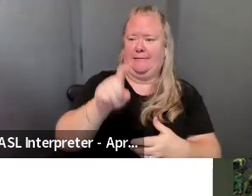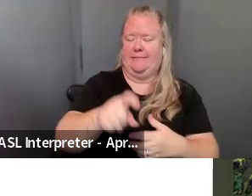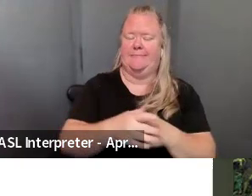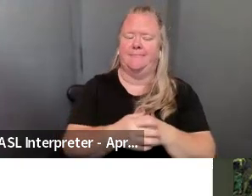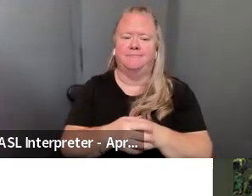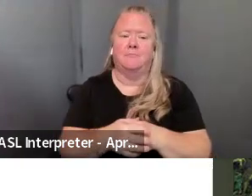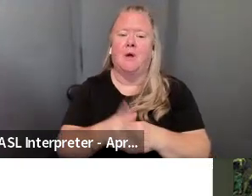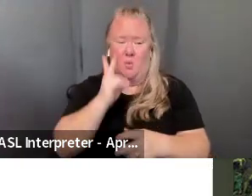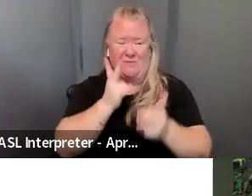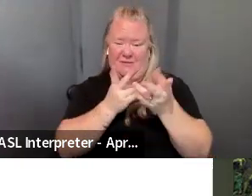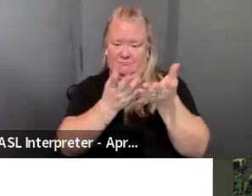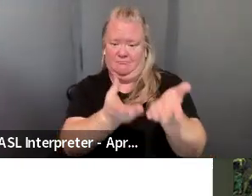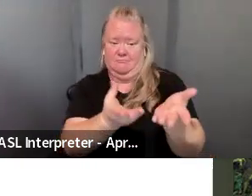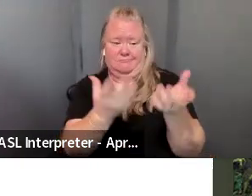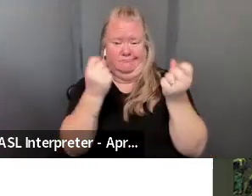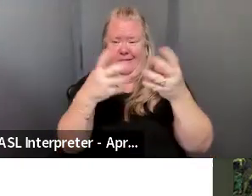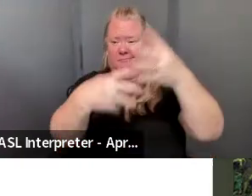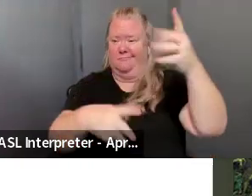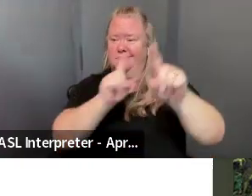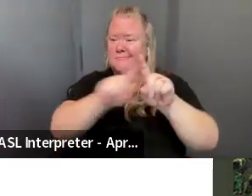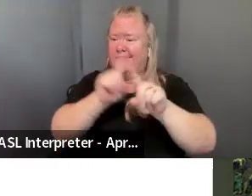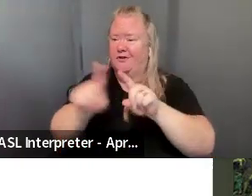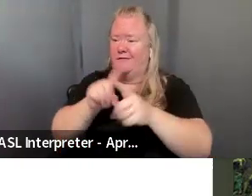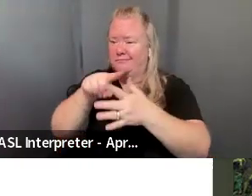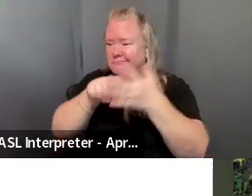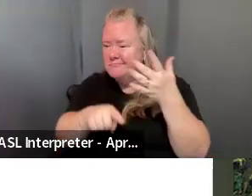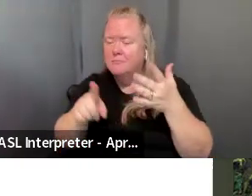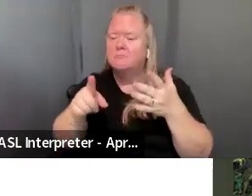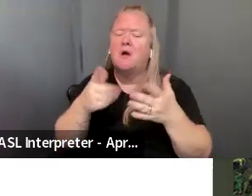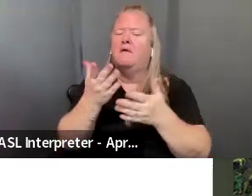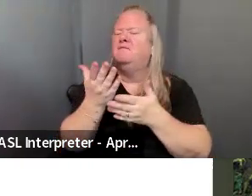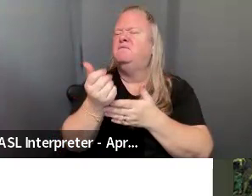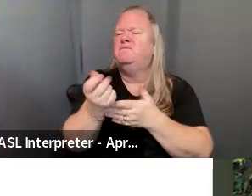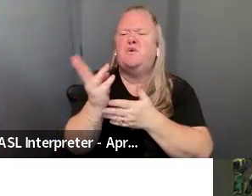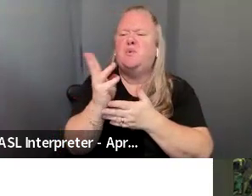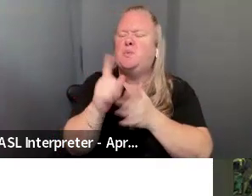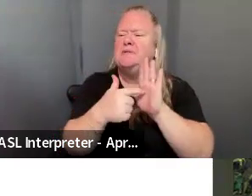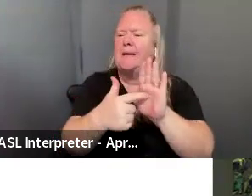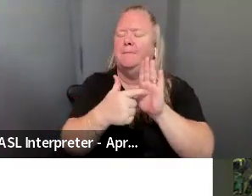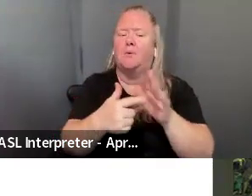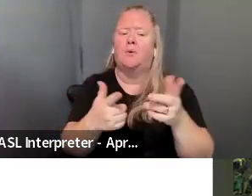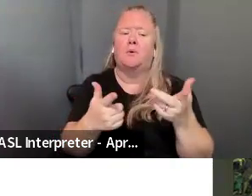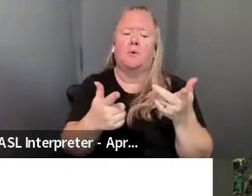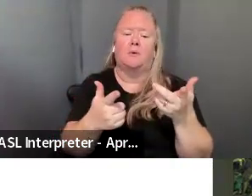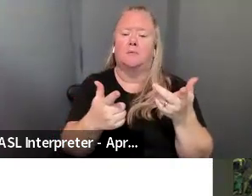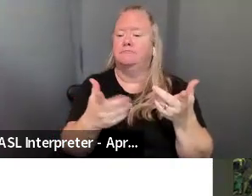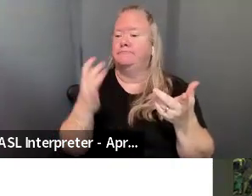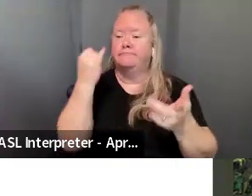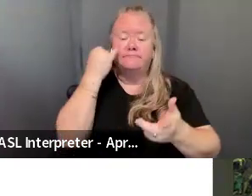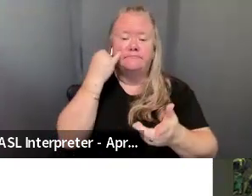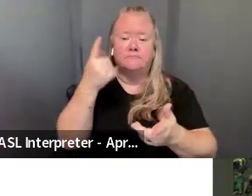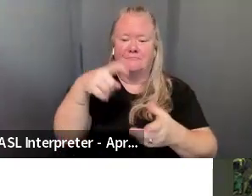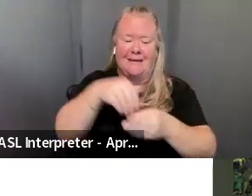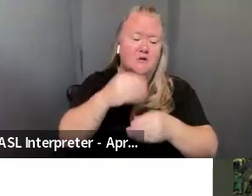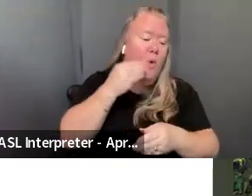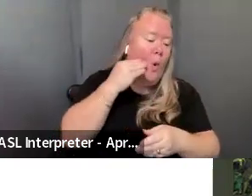And as we can see on the screen, that can be many different things. So just to share a few examples, that could be in-home